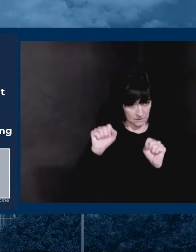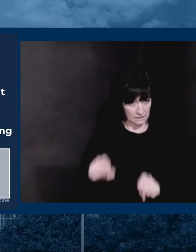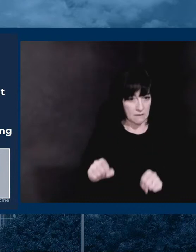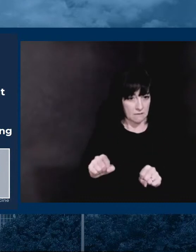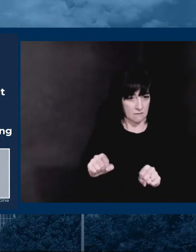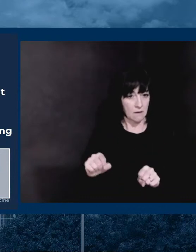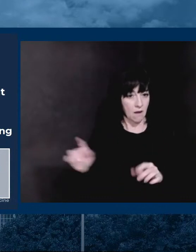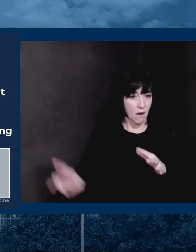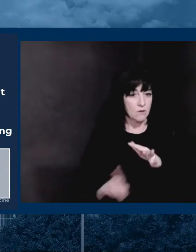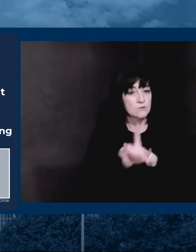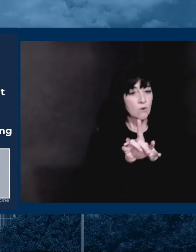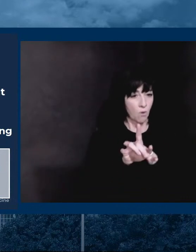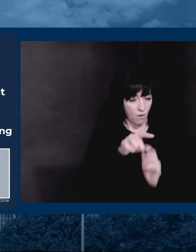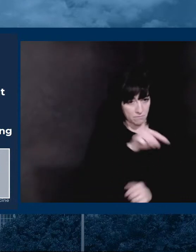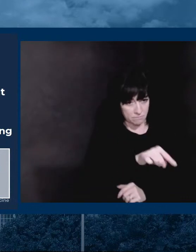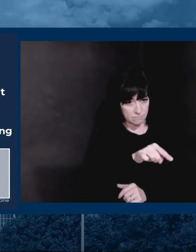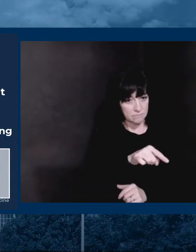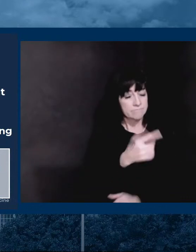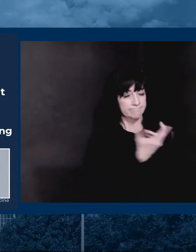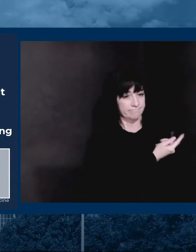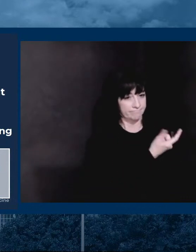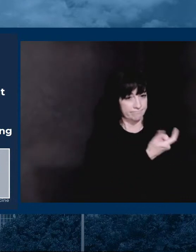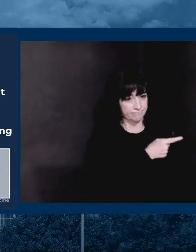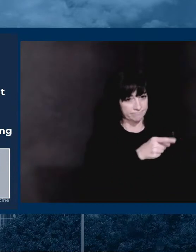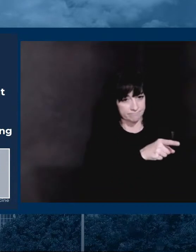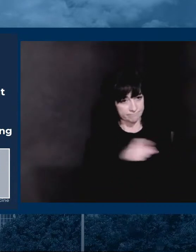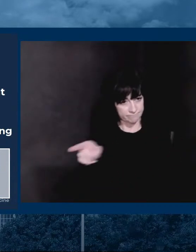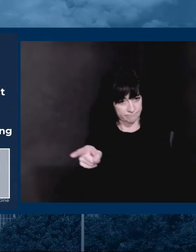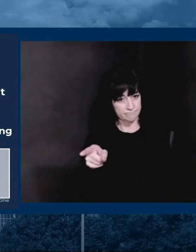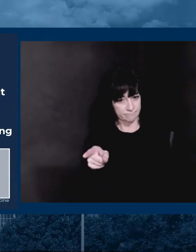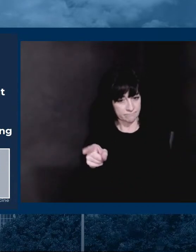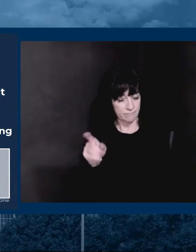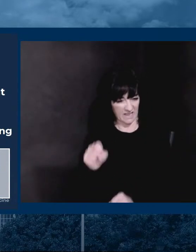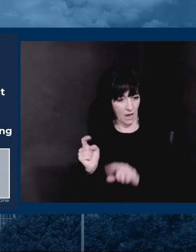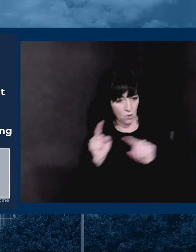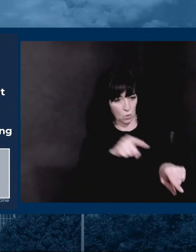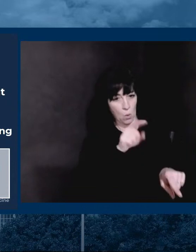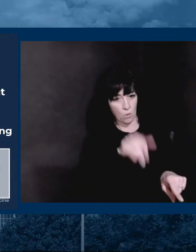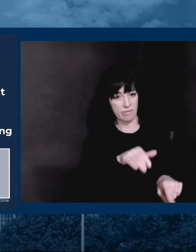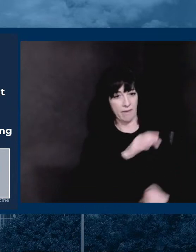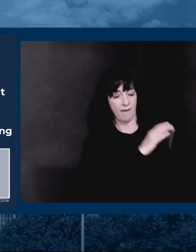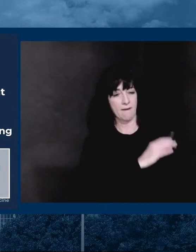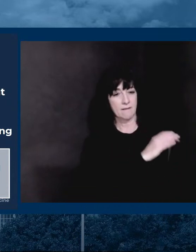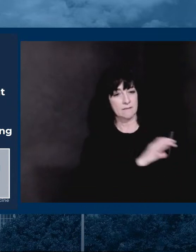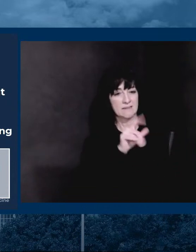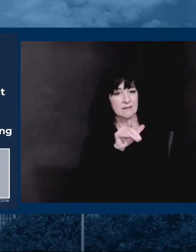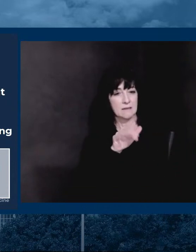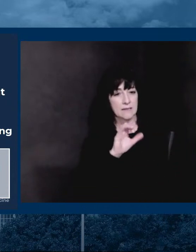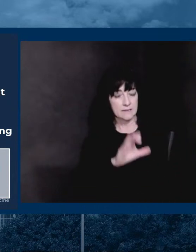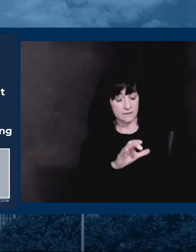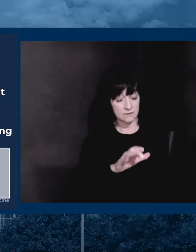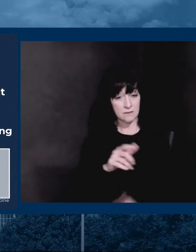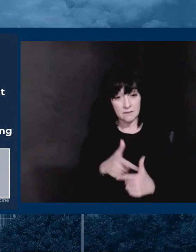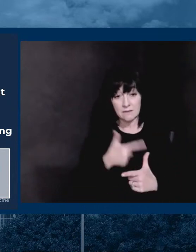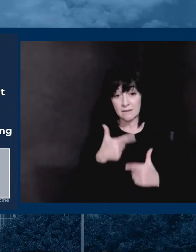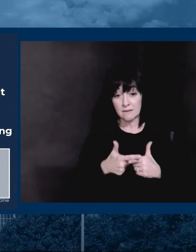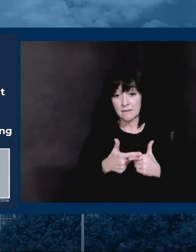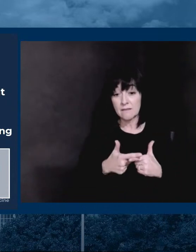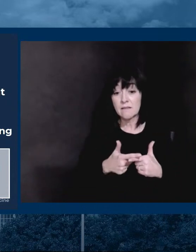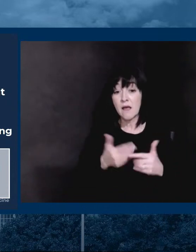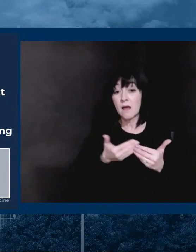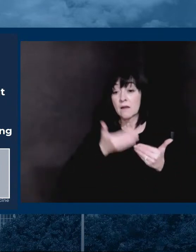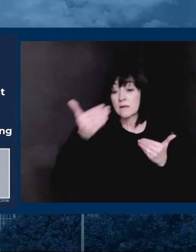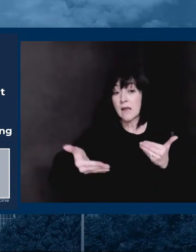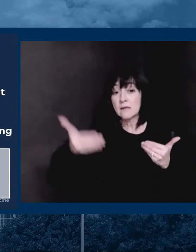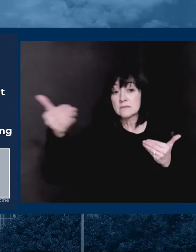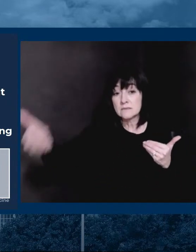getting scheduled to get their vaccinations in this clinic. And then the following weekend, we have 4 more of these